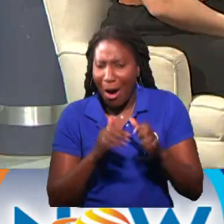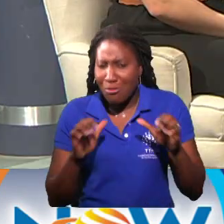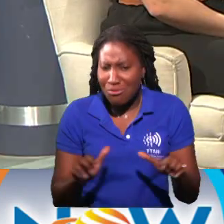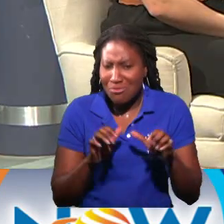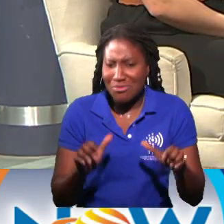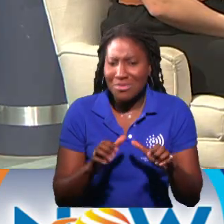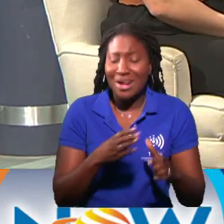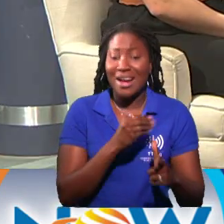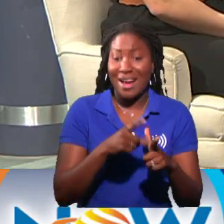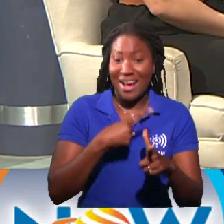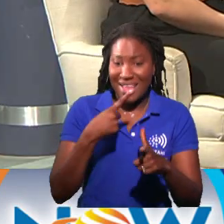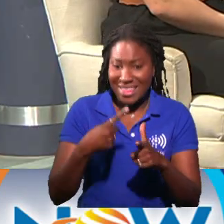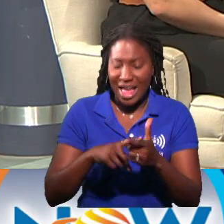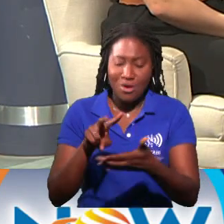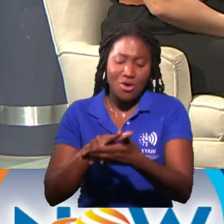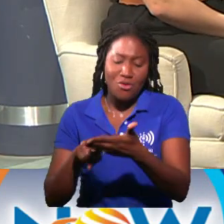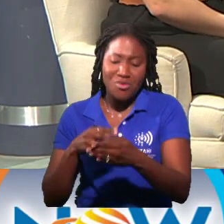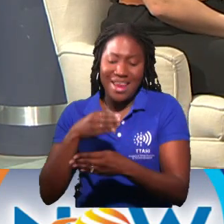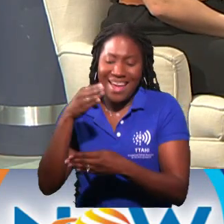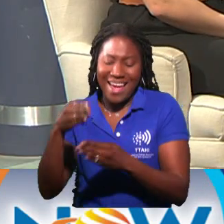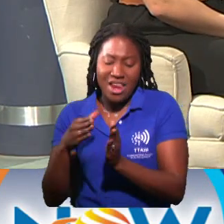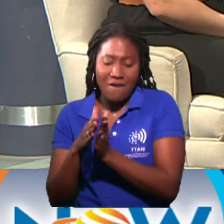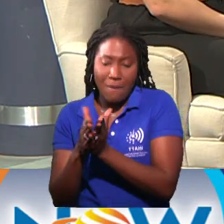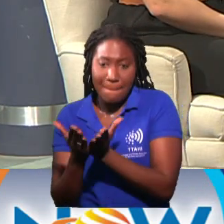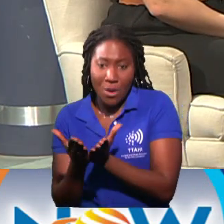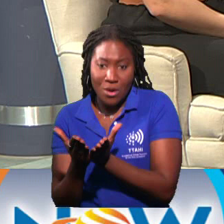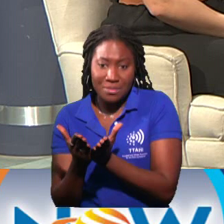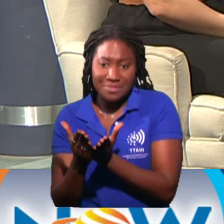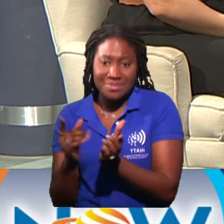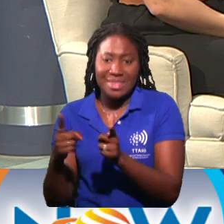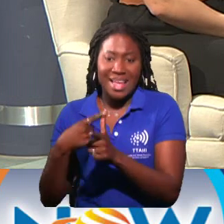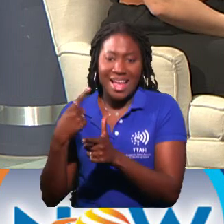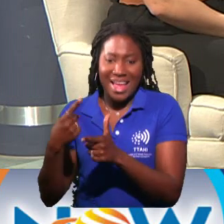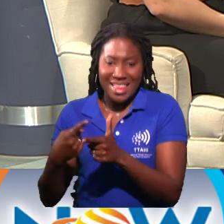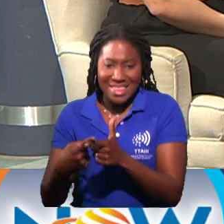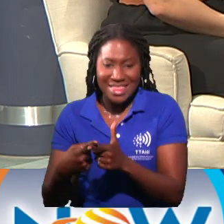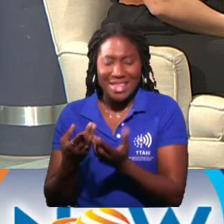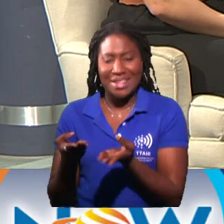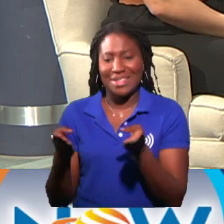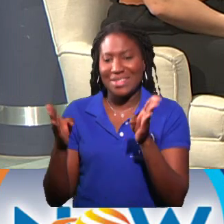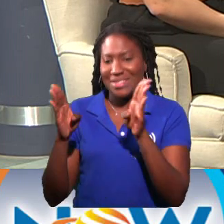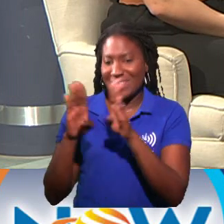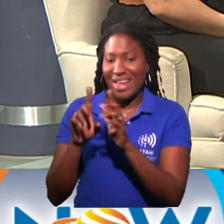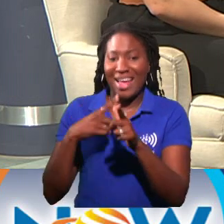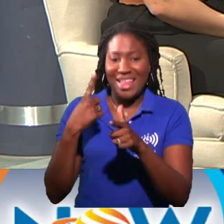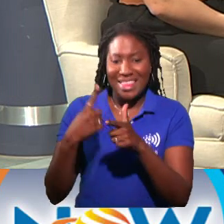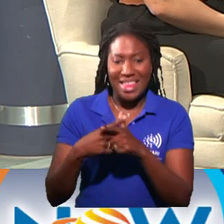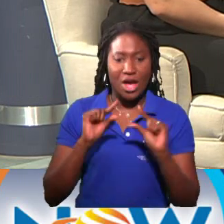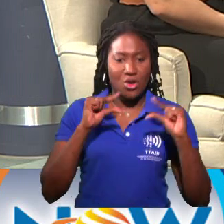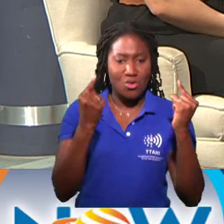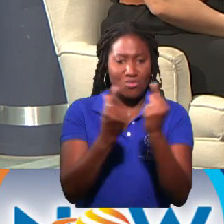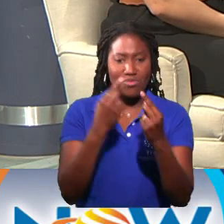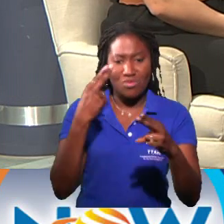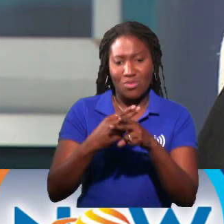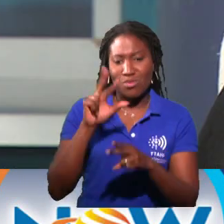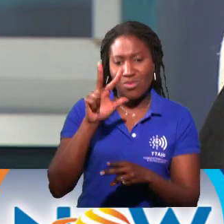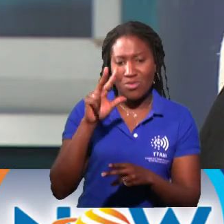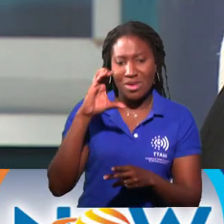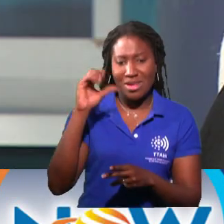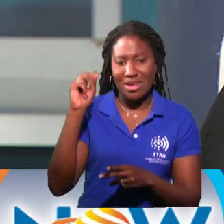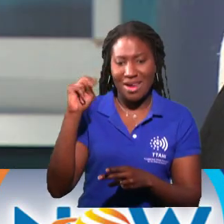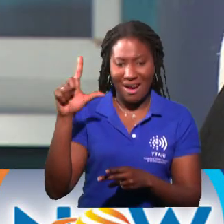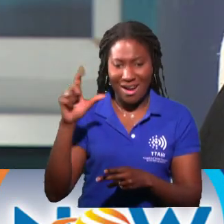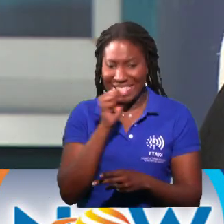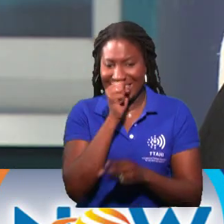end of the book, and then we'll have, you know, that wonderful close off, and then Three Canal will come and perform. So it's for everyone to see.